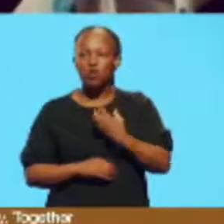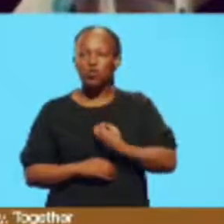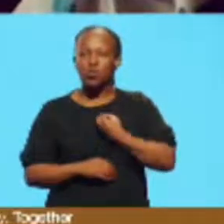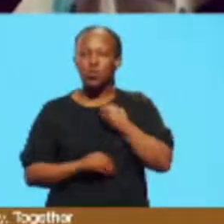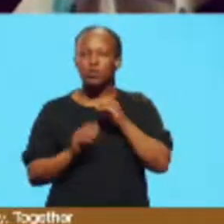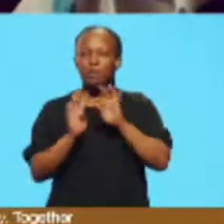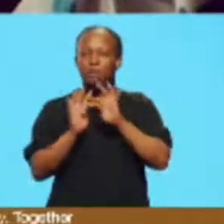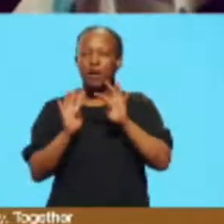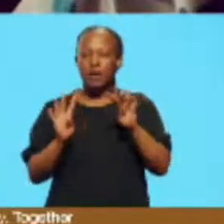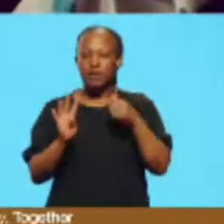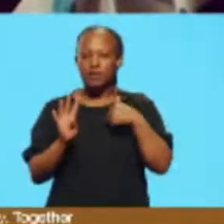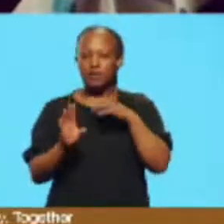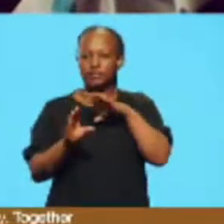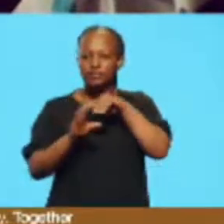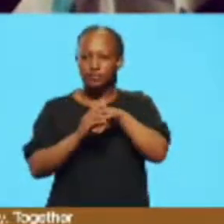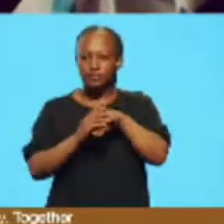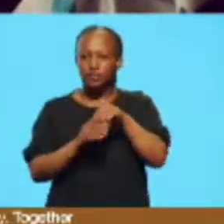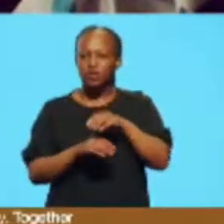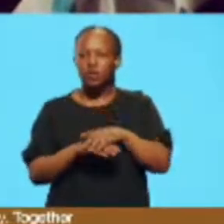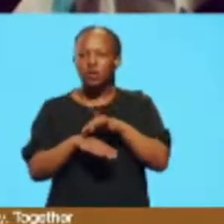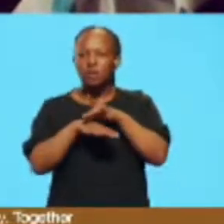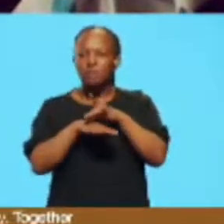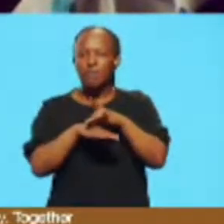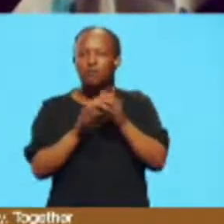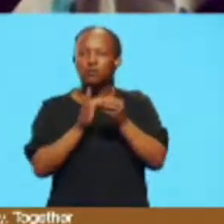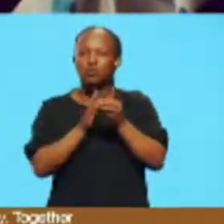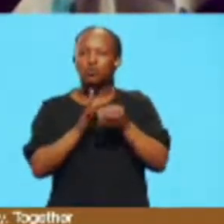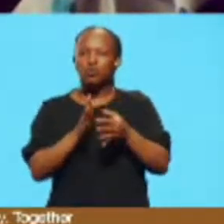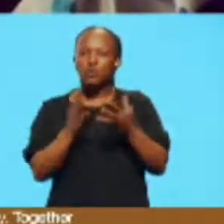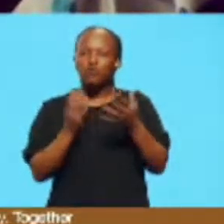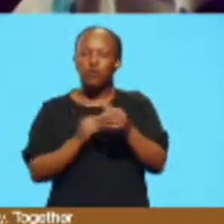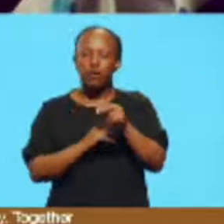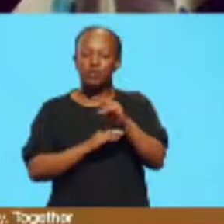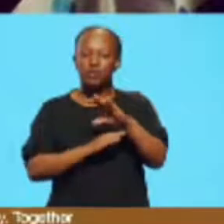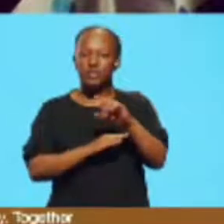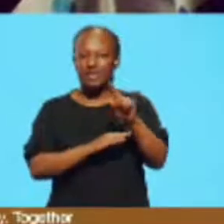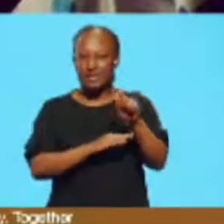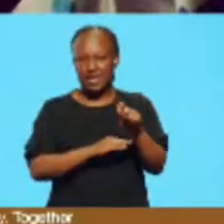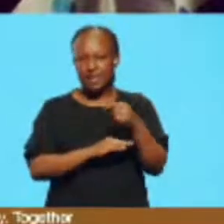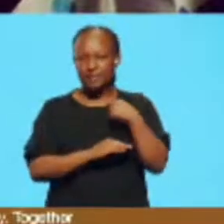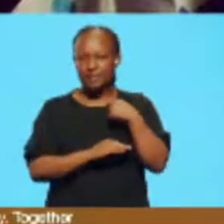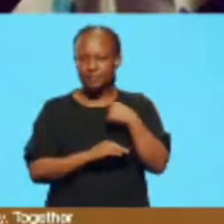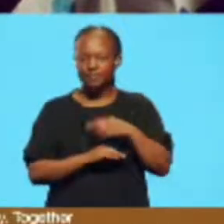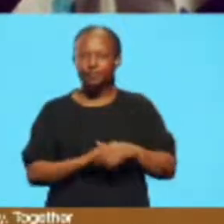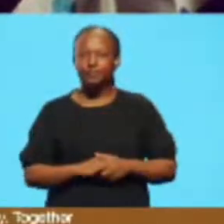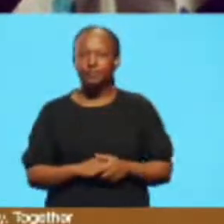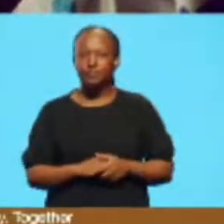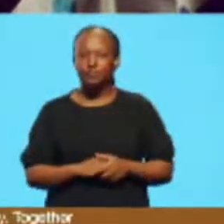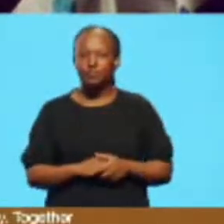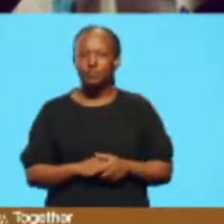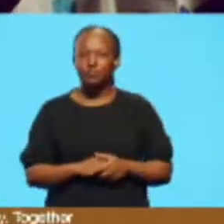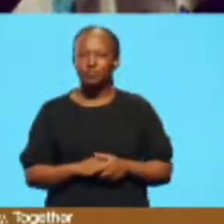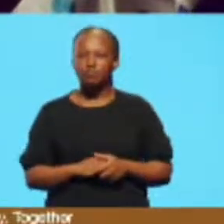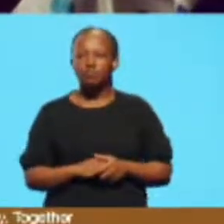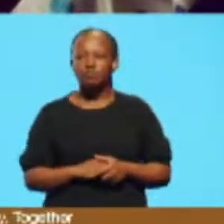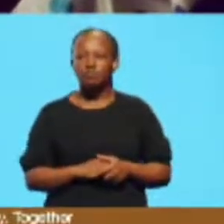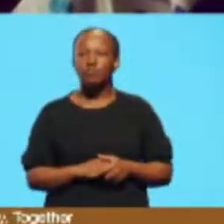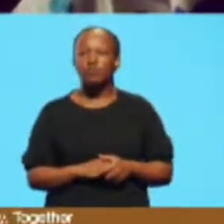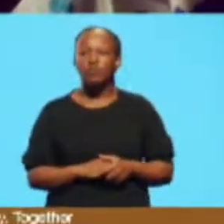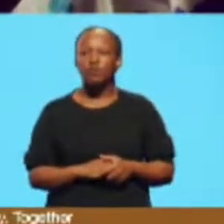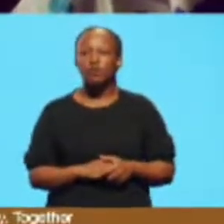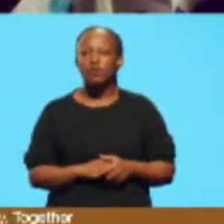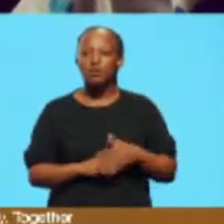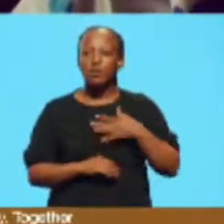here today. I'm a medical student from UCT. I wanted to ask a question maybe to both